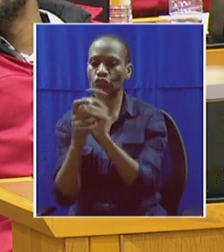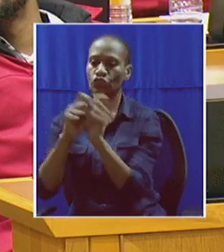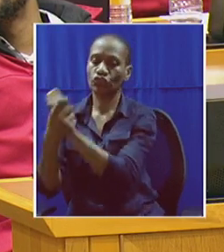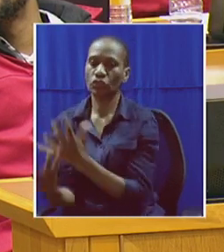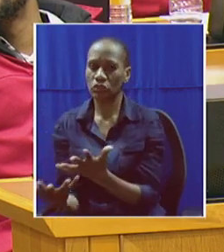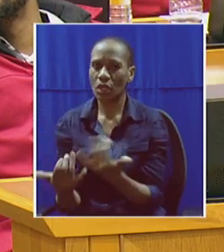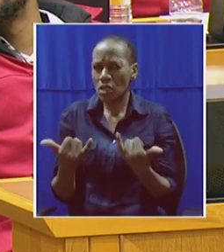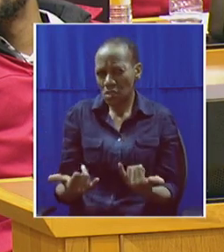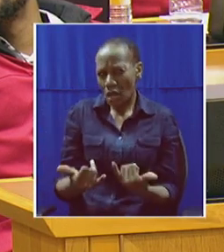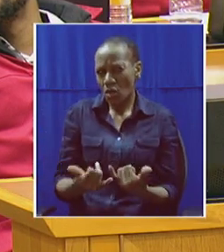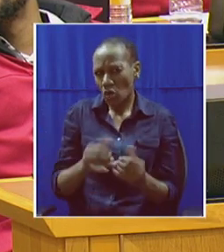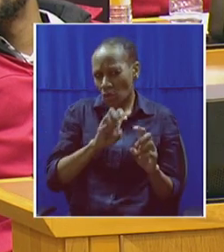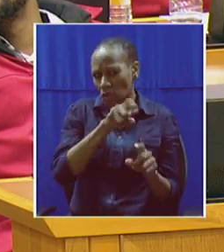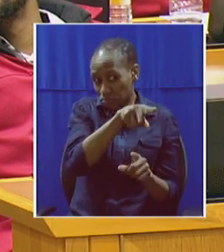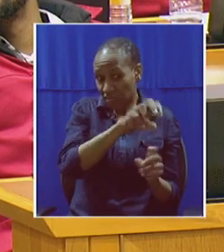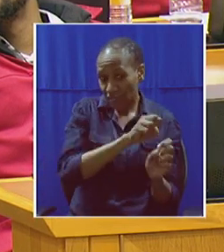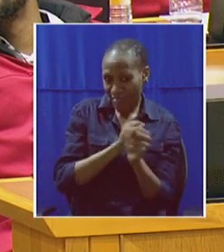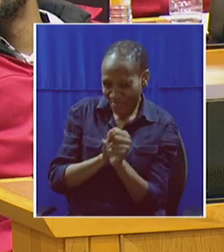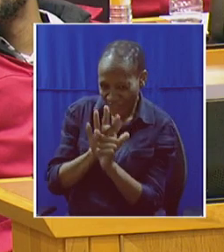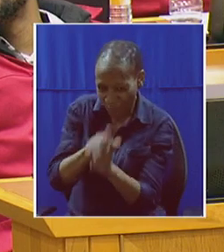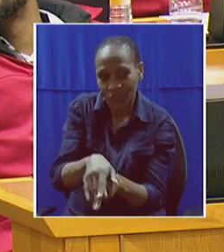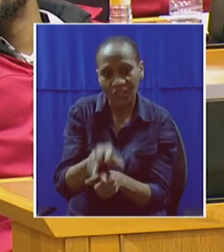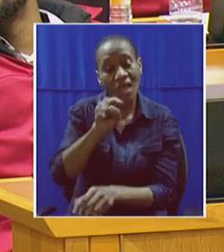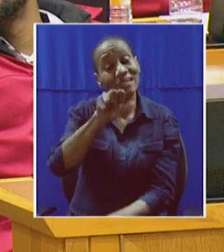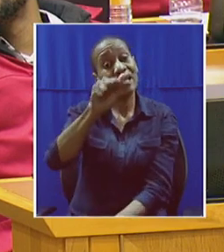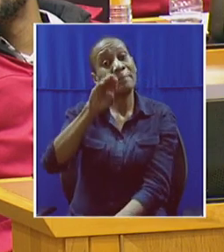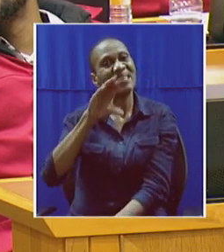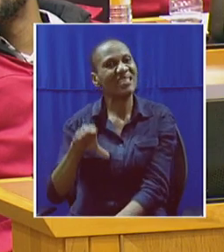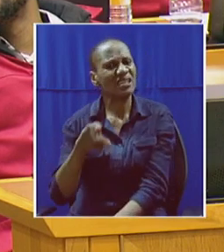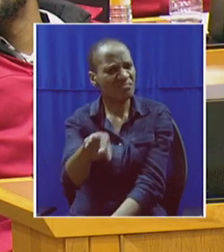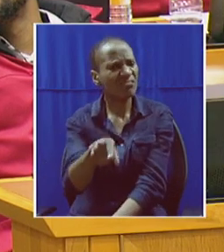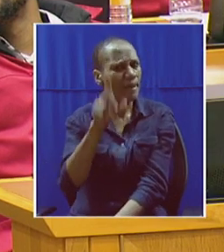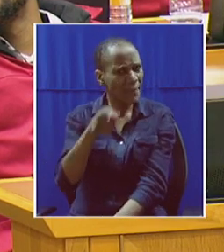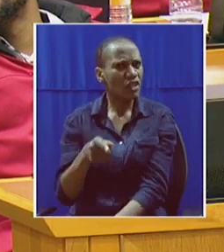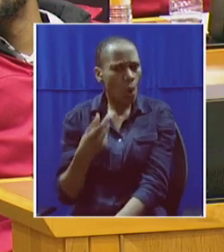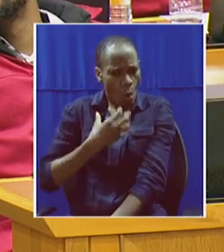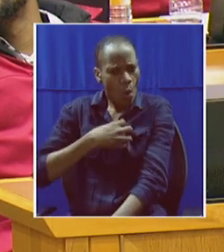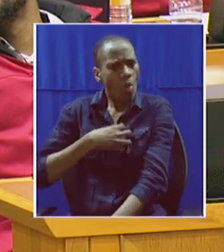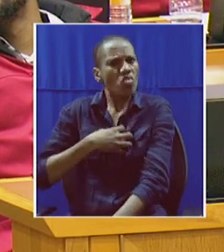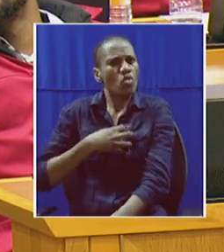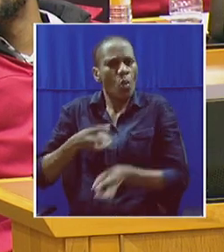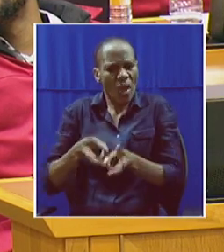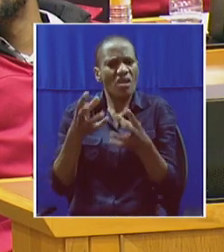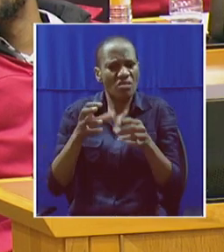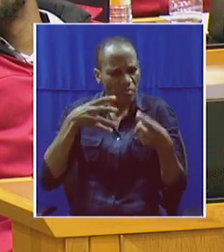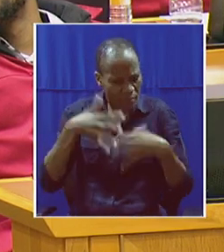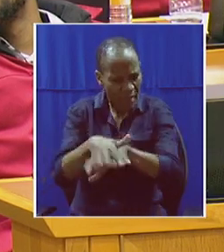uh it imposes on on the sabc so that the sabc can have its Competitive Edge and